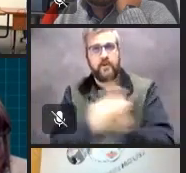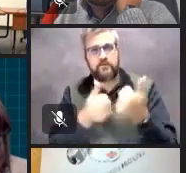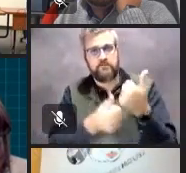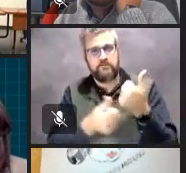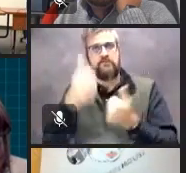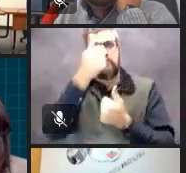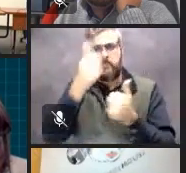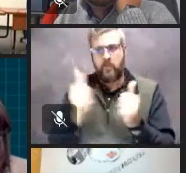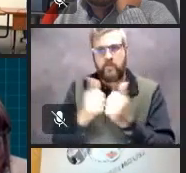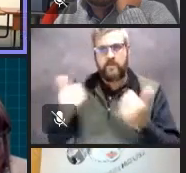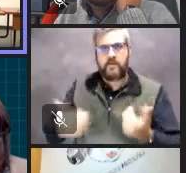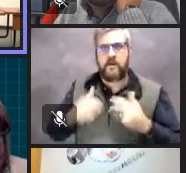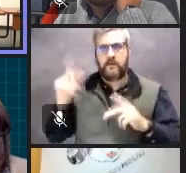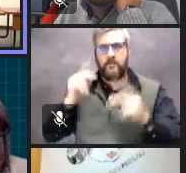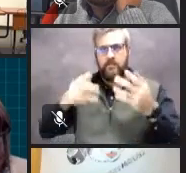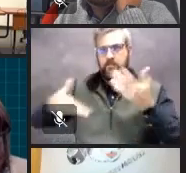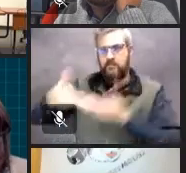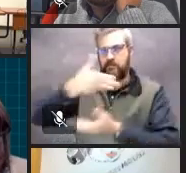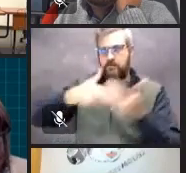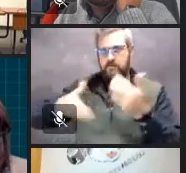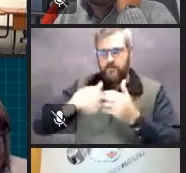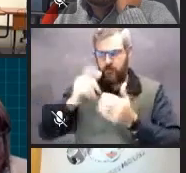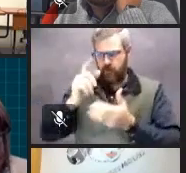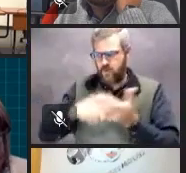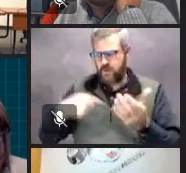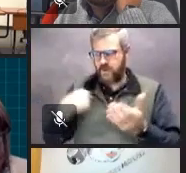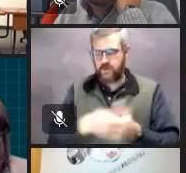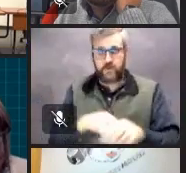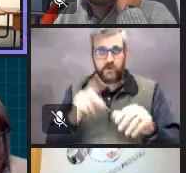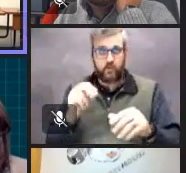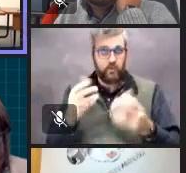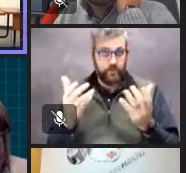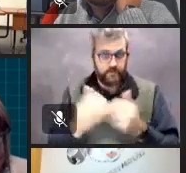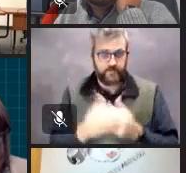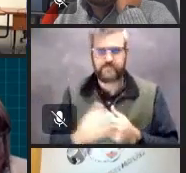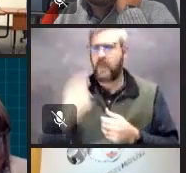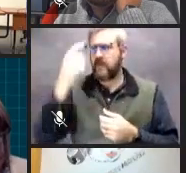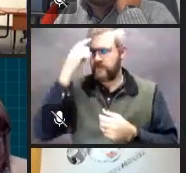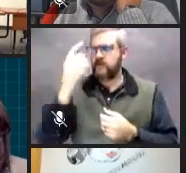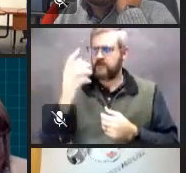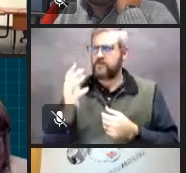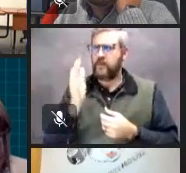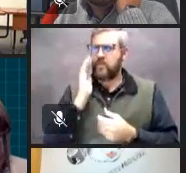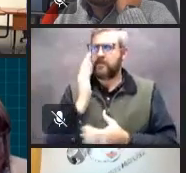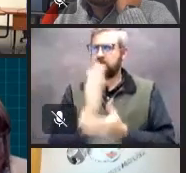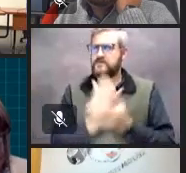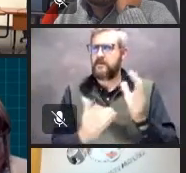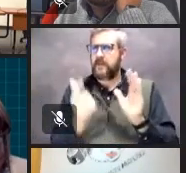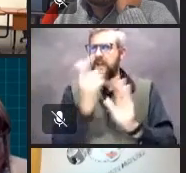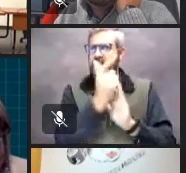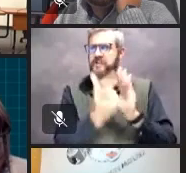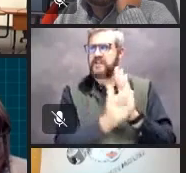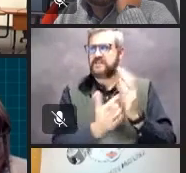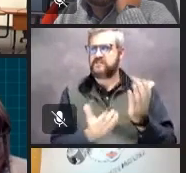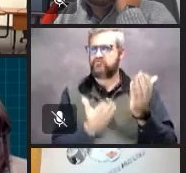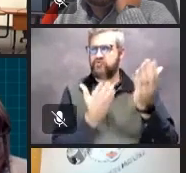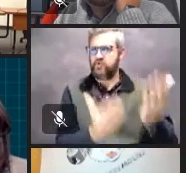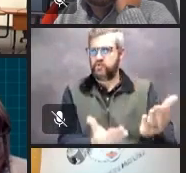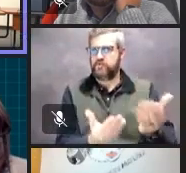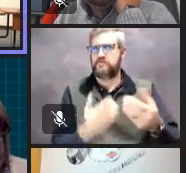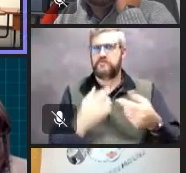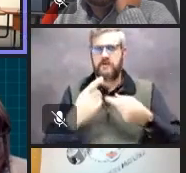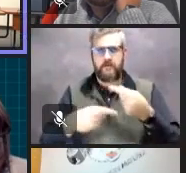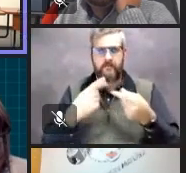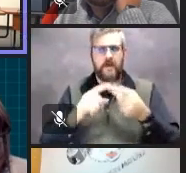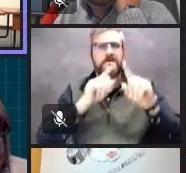young people, and what could we be doing? So I think that there will be some legislation introduced around